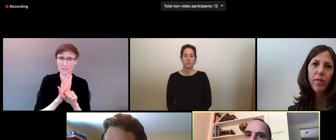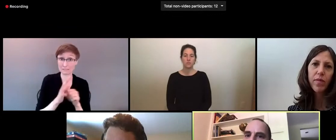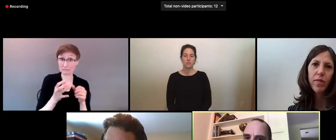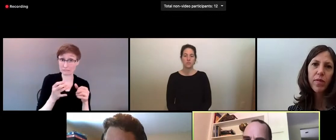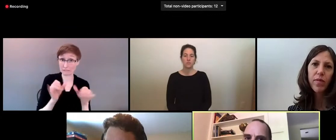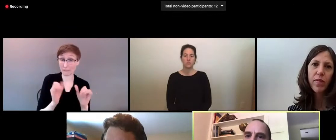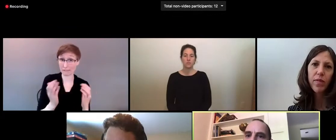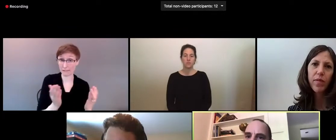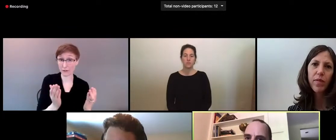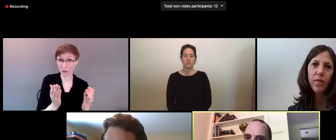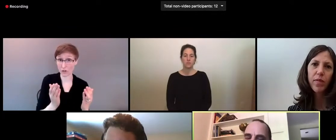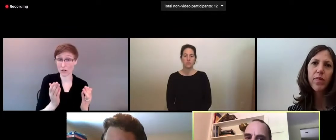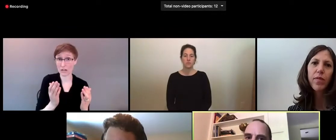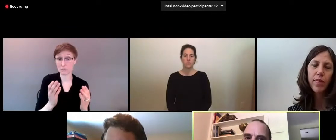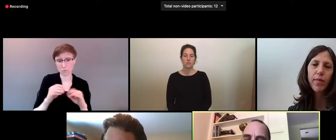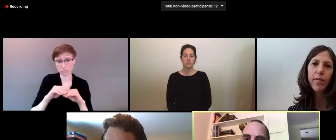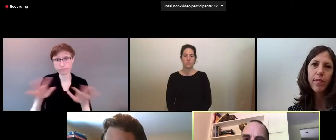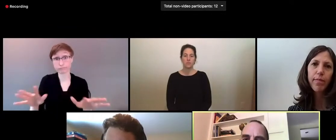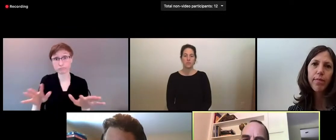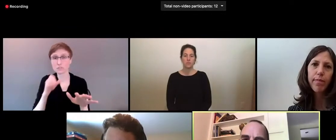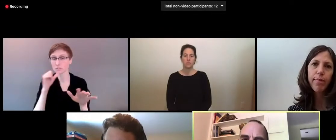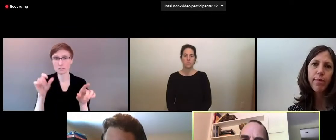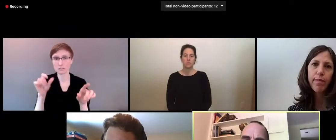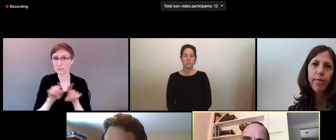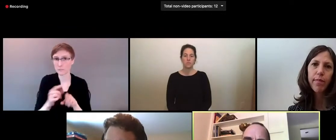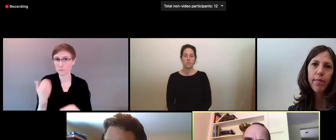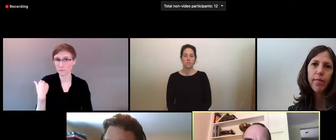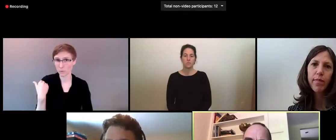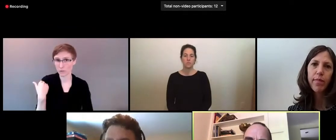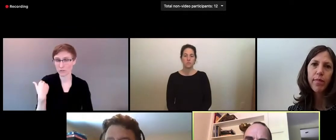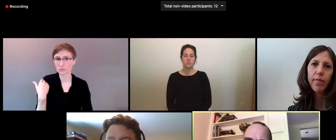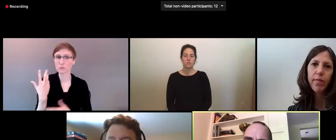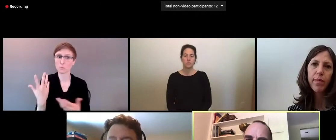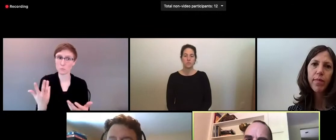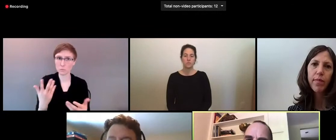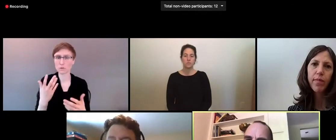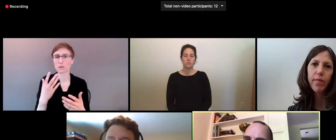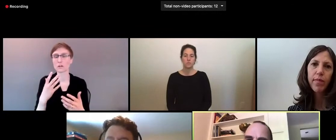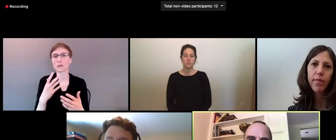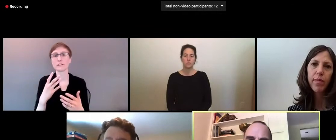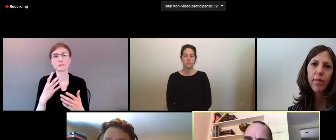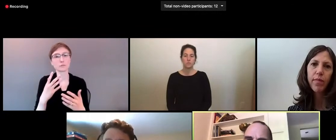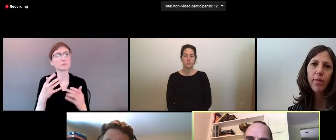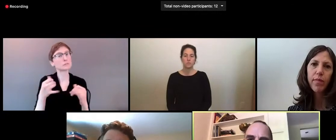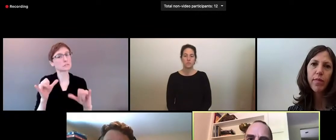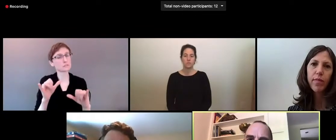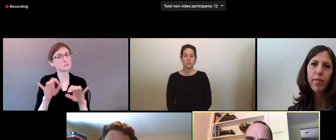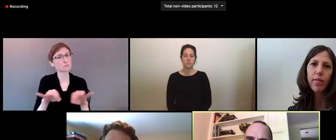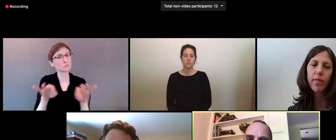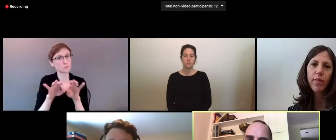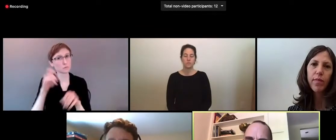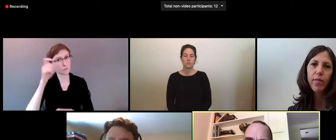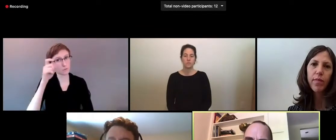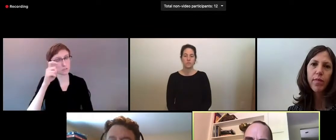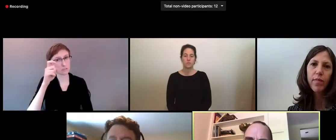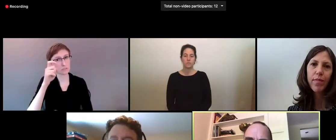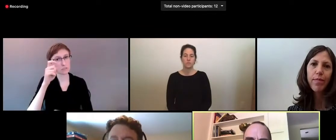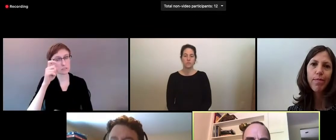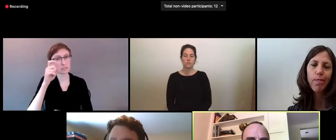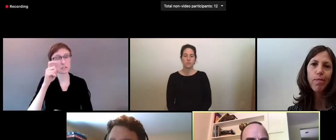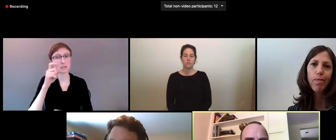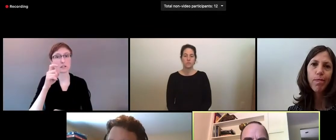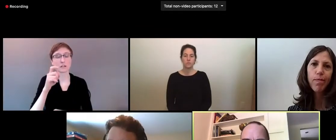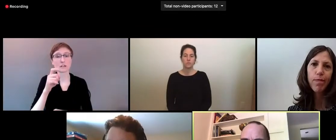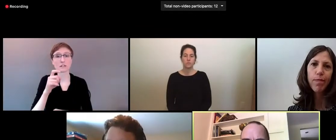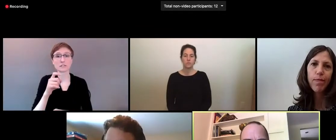the term is being smart and being wise. And we don't have a lot of physical distancing credit in the bank.